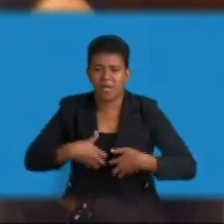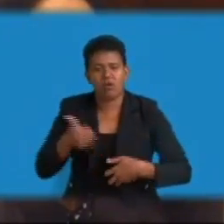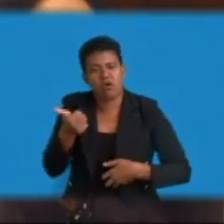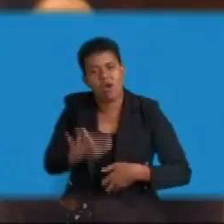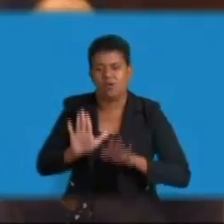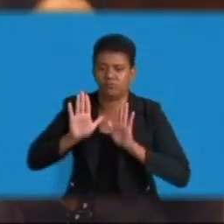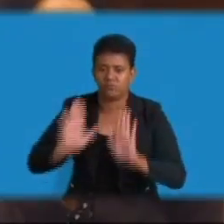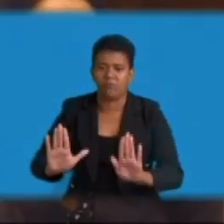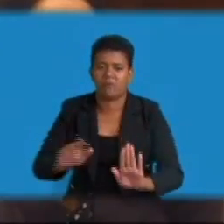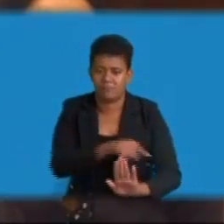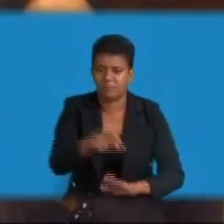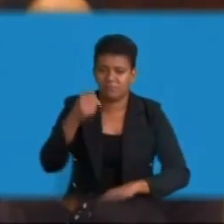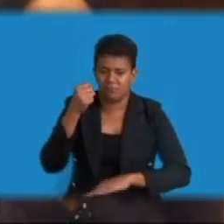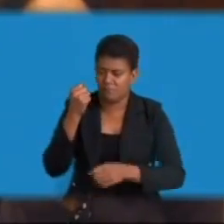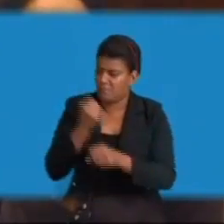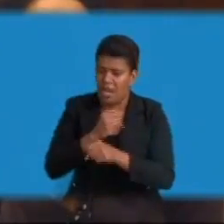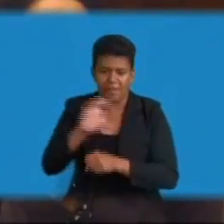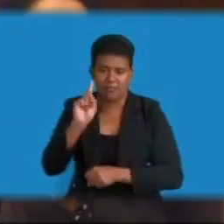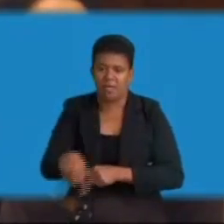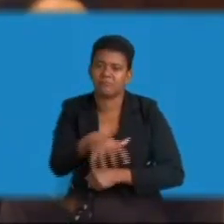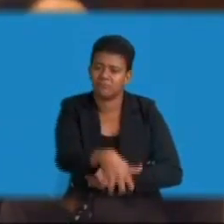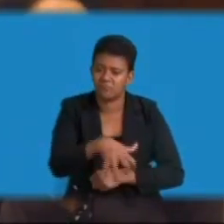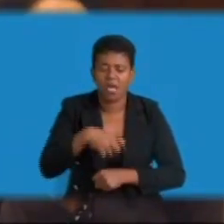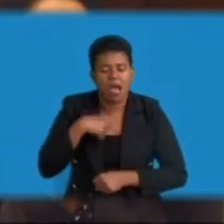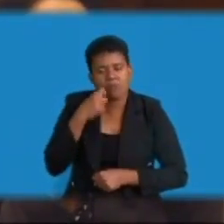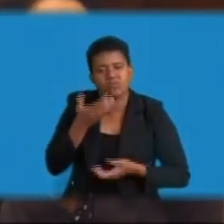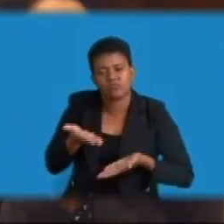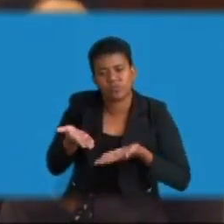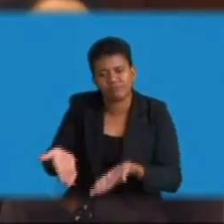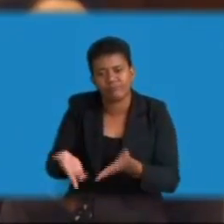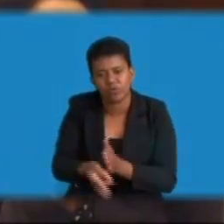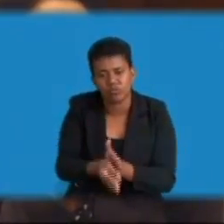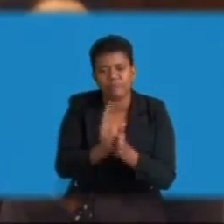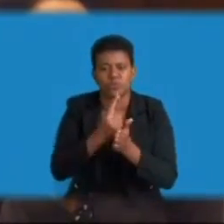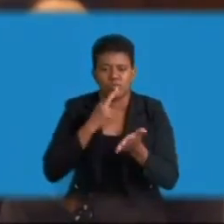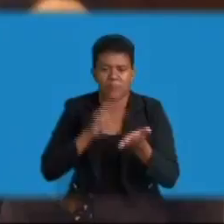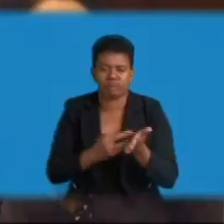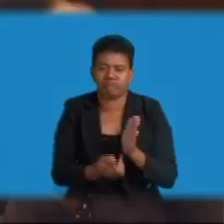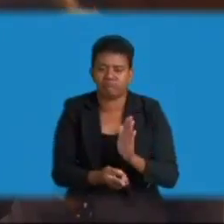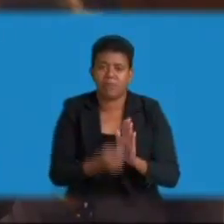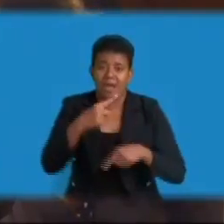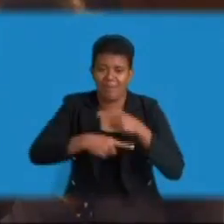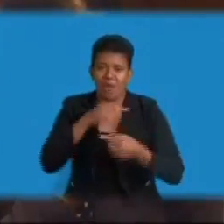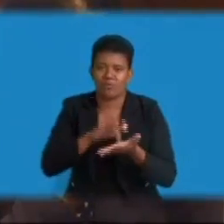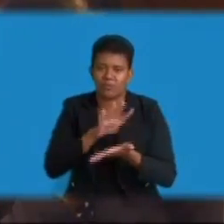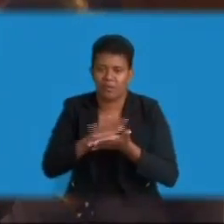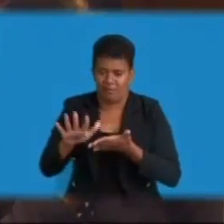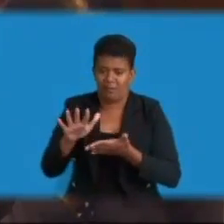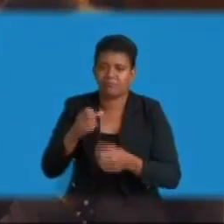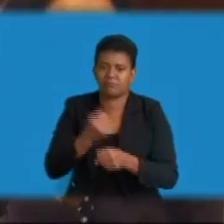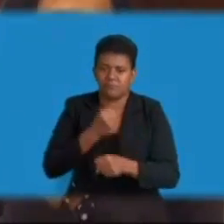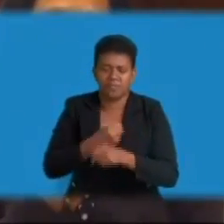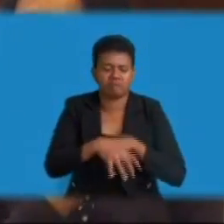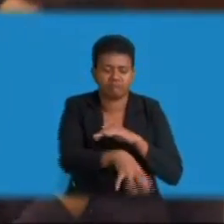them, and I will give you a full report on Thursday with respect to that. And also,